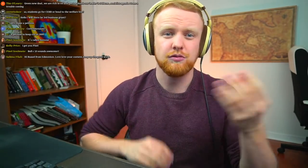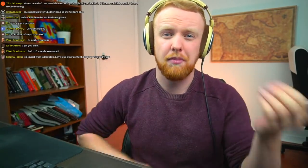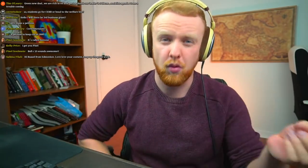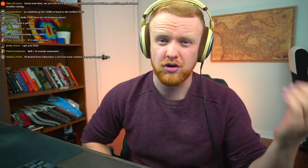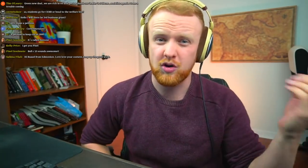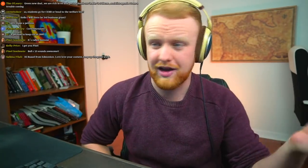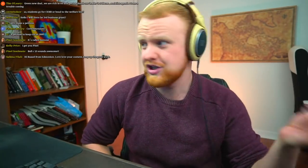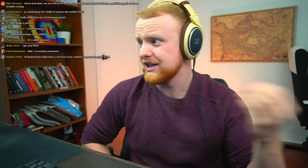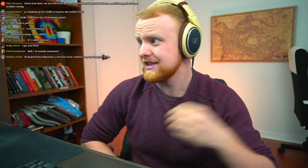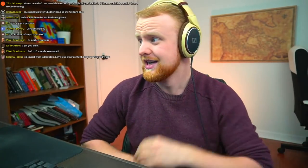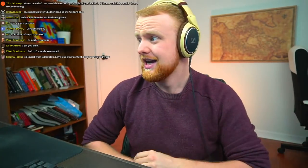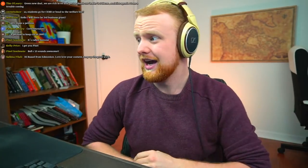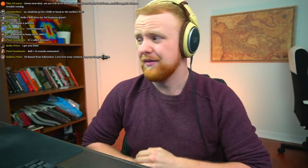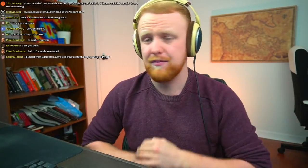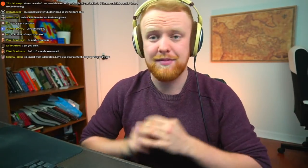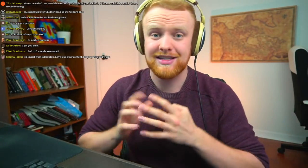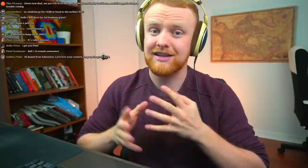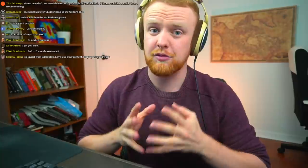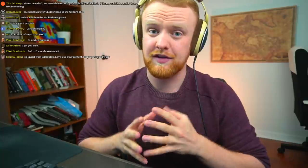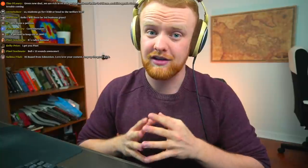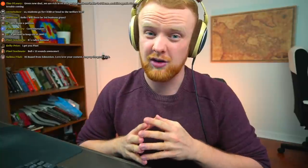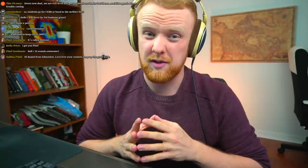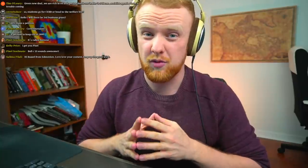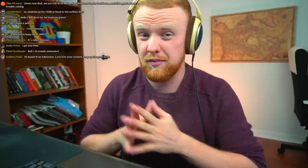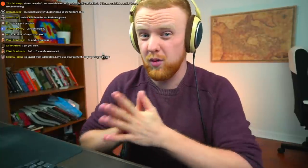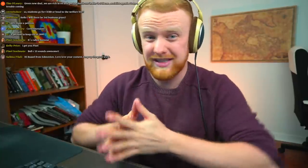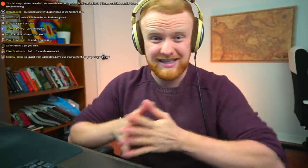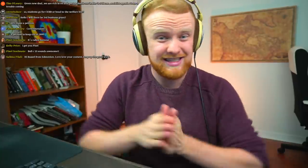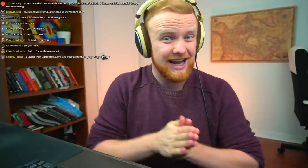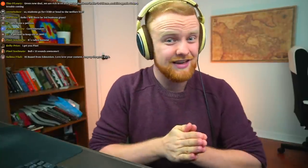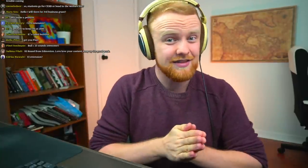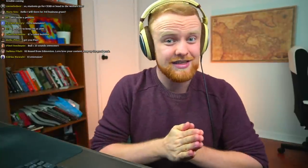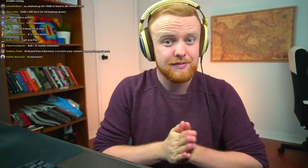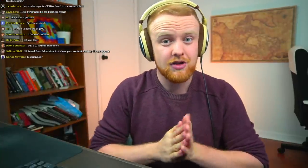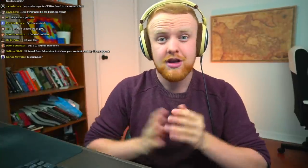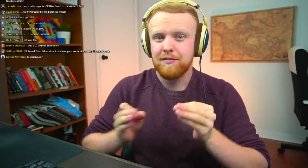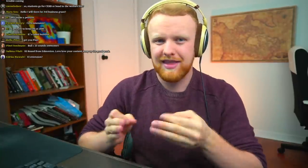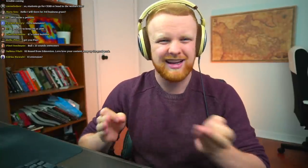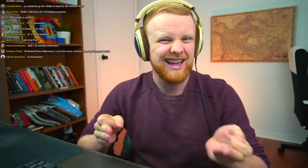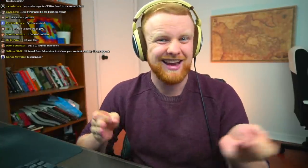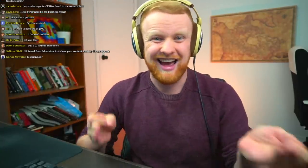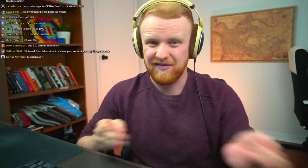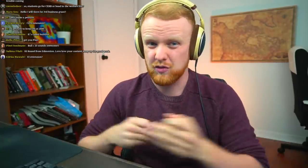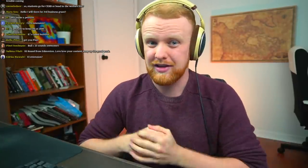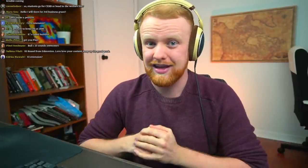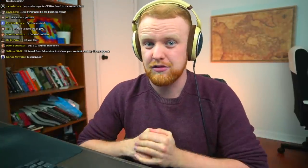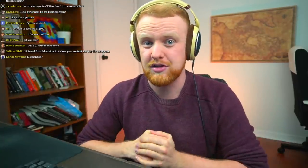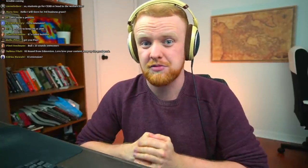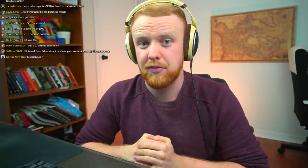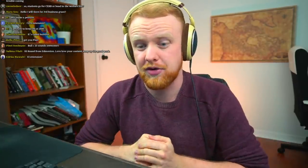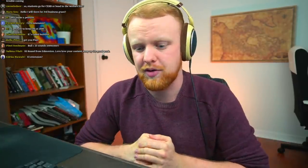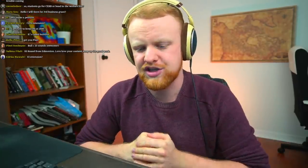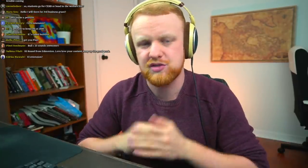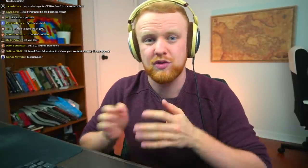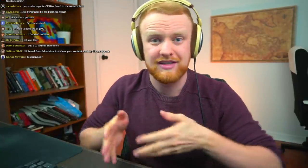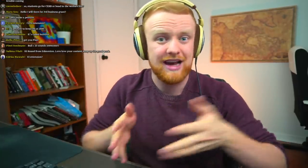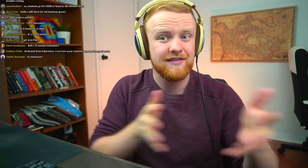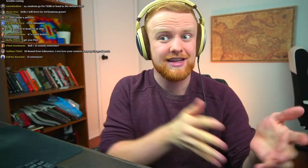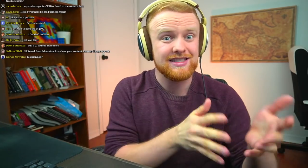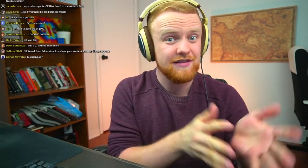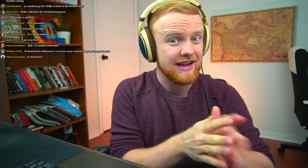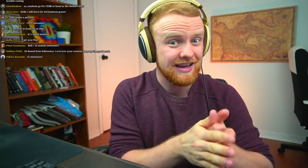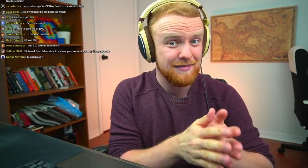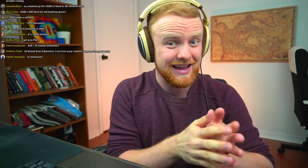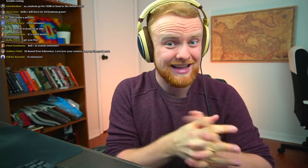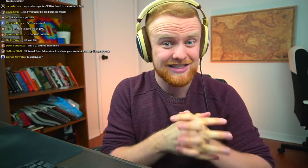get back to reporter questions. Maybe it's going to reveal a little bit more about what's inside of this bill. But then again, after we get through these reporter questions, we'll dive